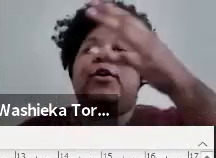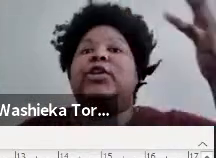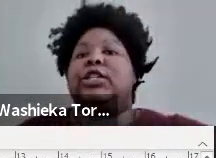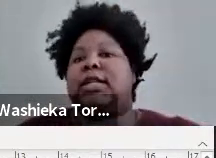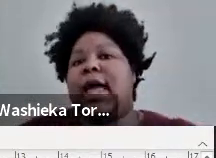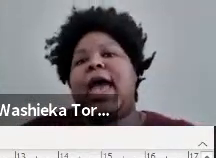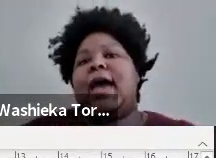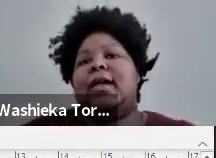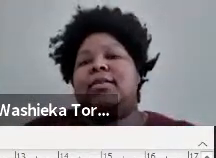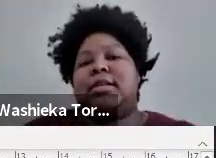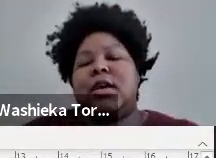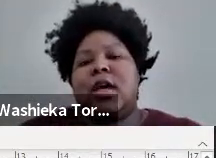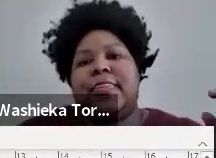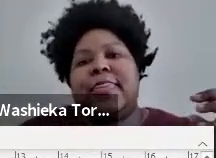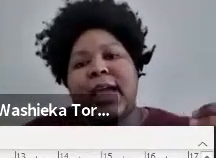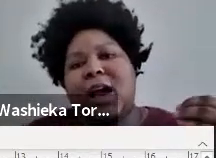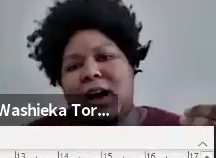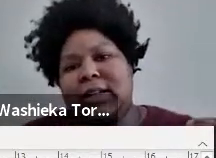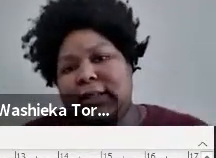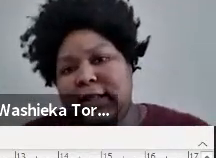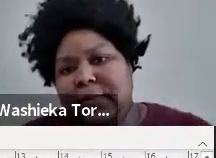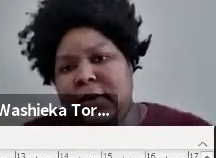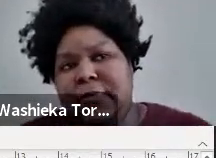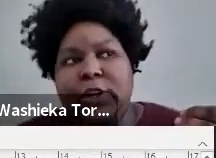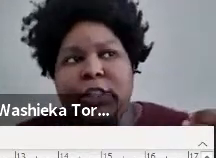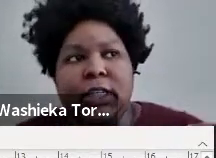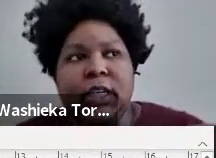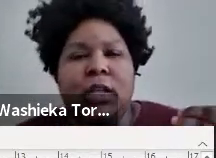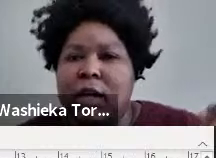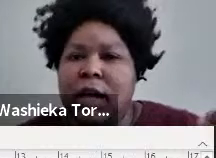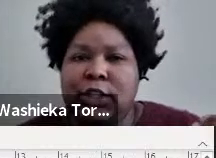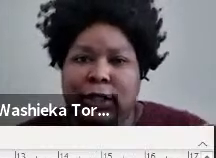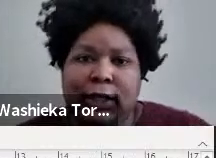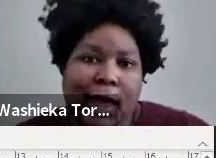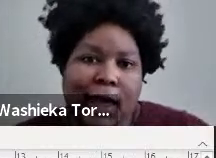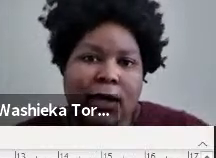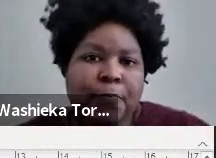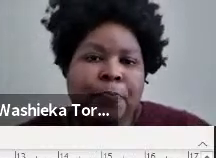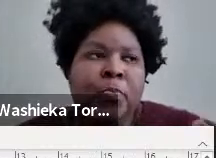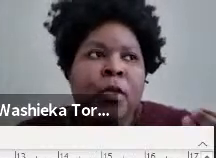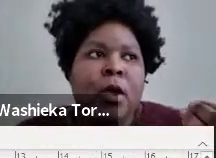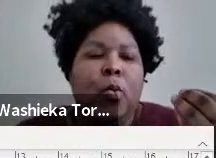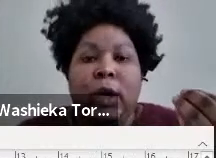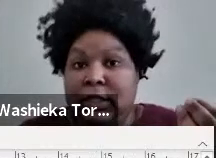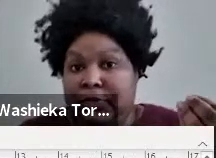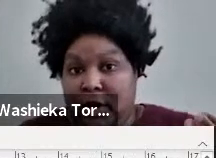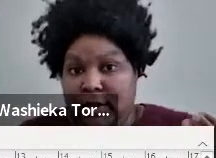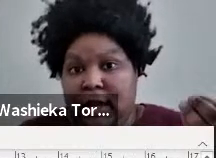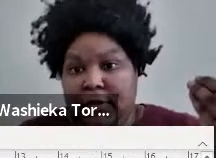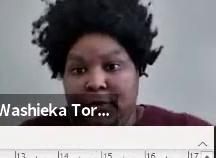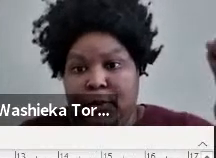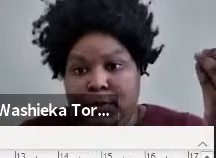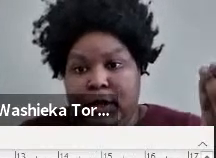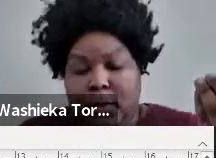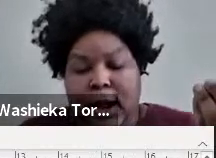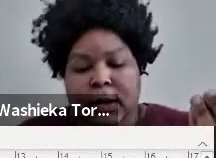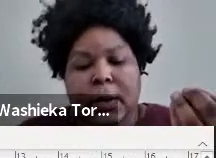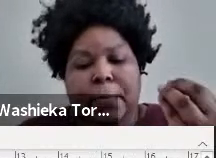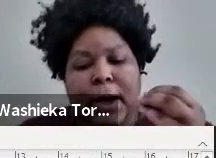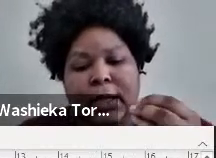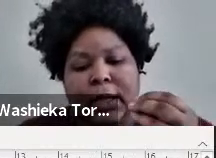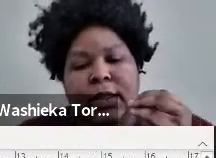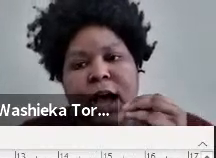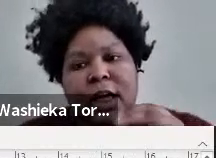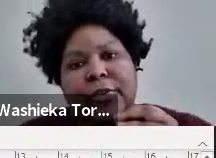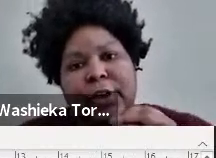was like virgin land, and that concept of virgin, untouched land, one is false, and I'll tell you why in a